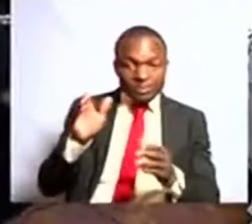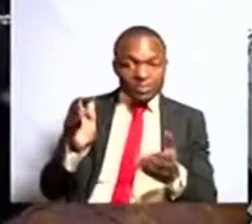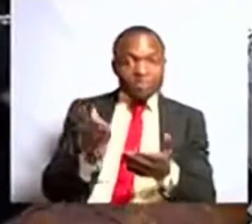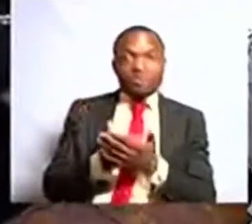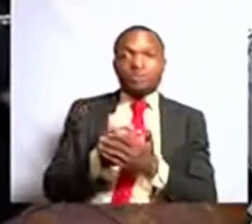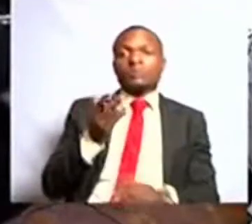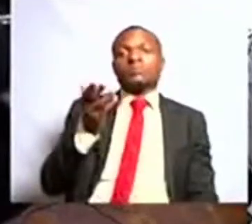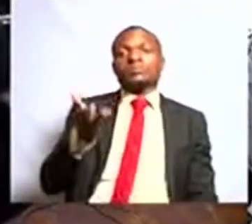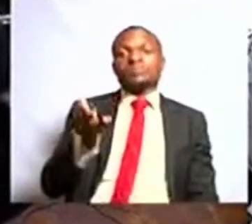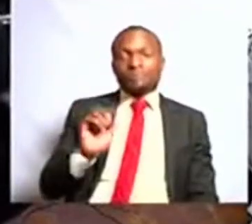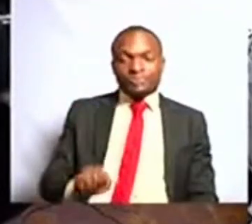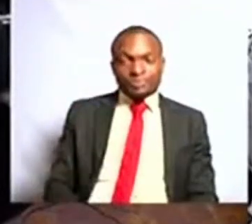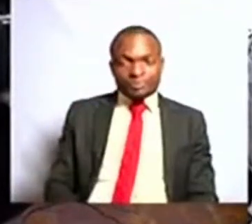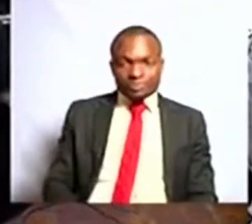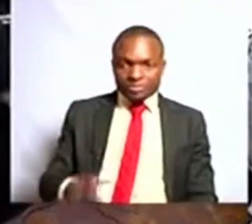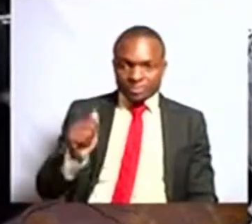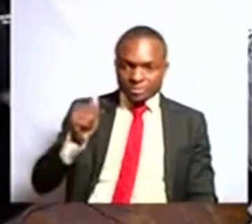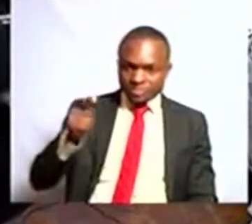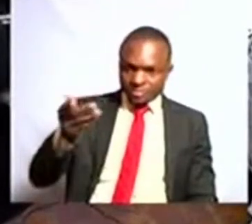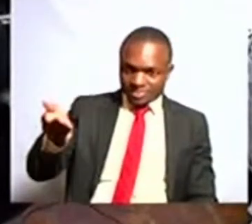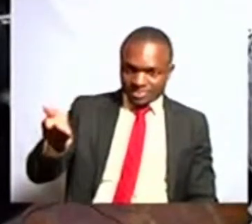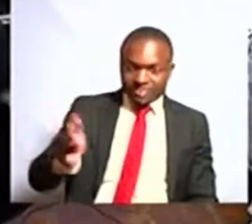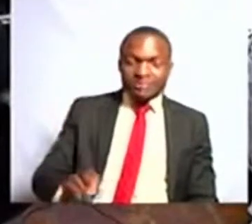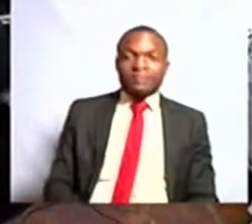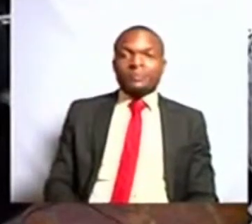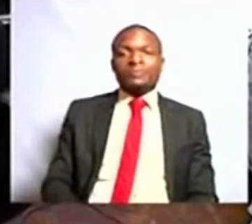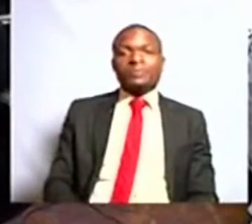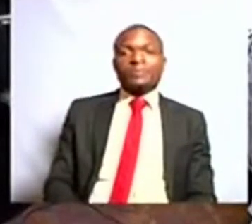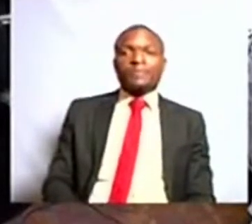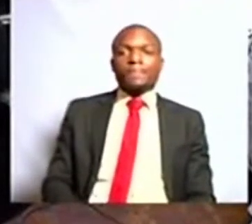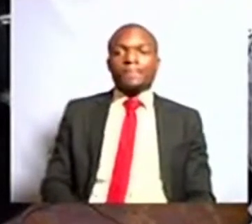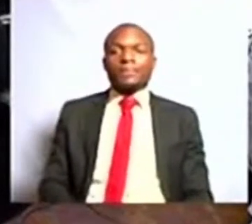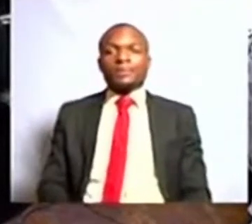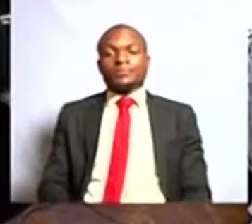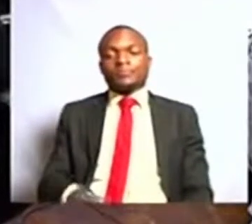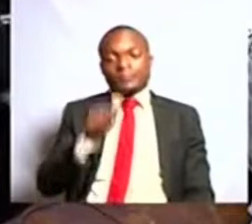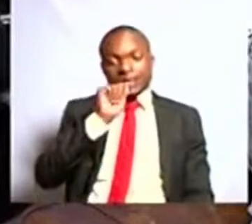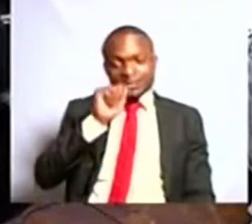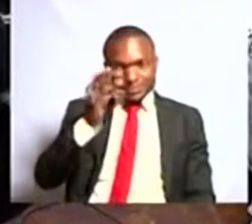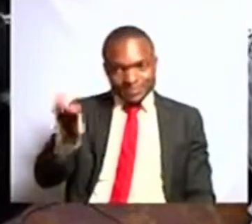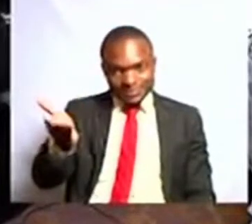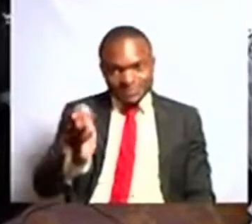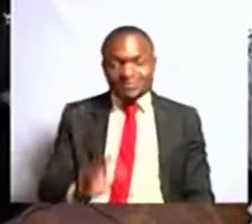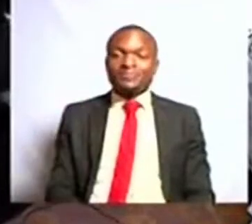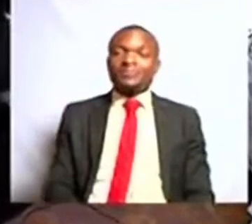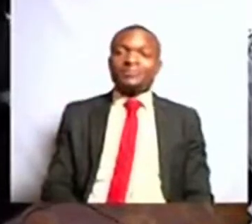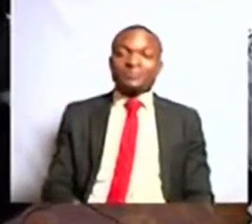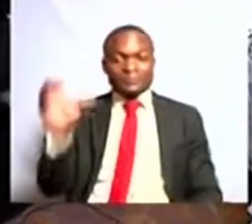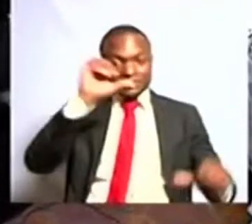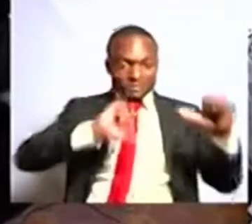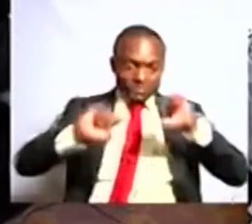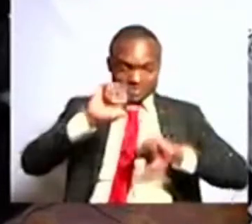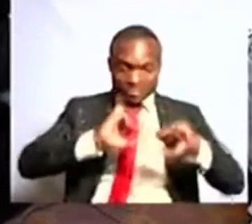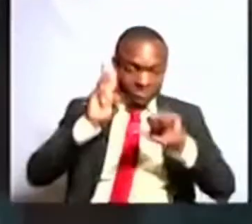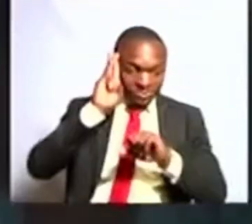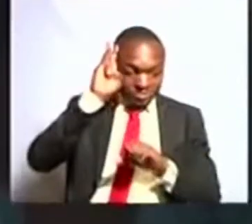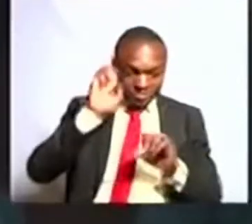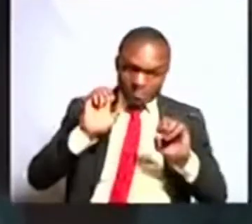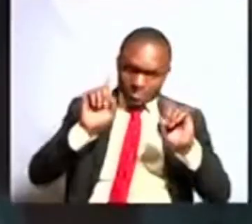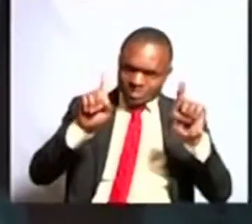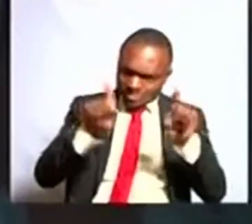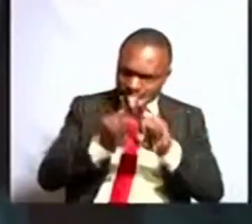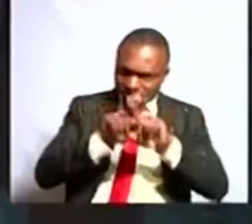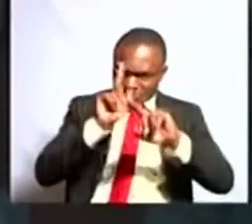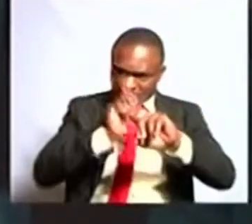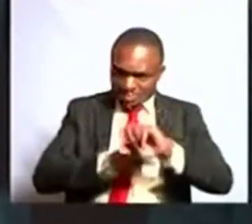there. AG, coming? Yes, we are. Mike. We are auditing Minister of Education at the same